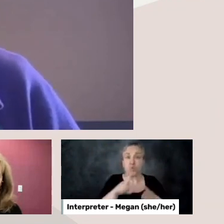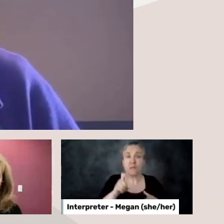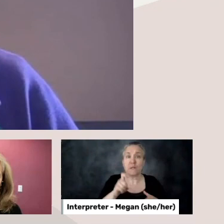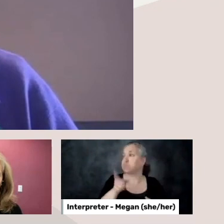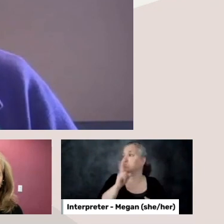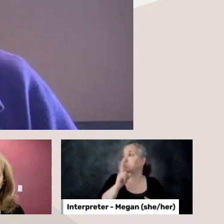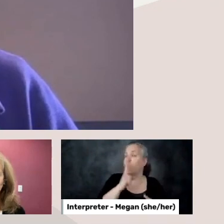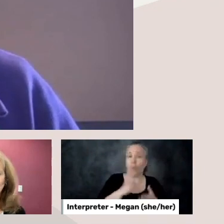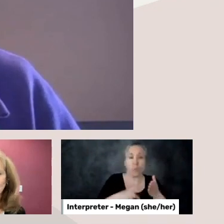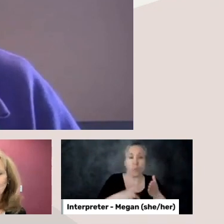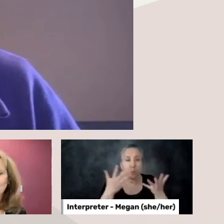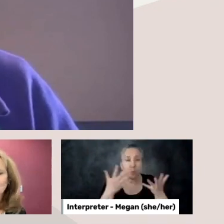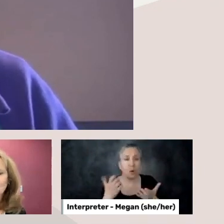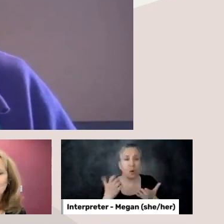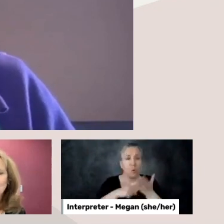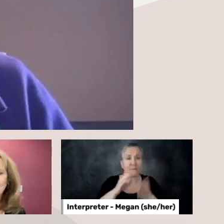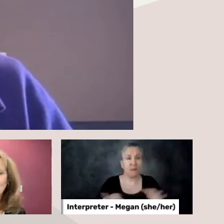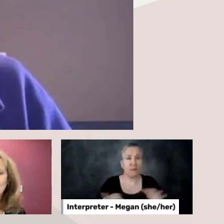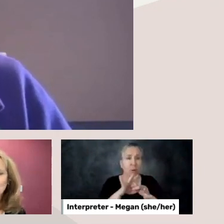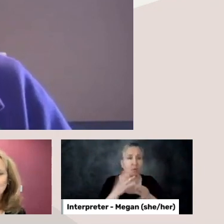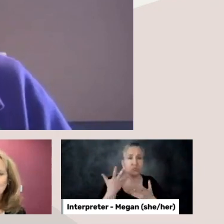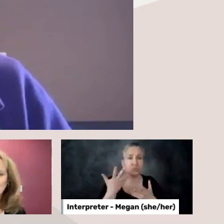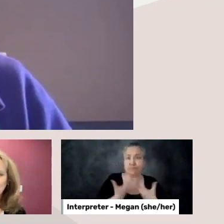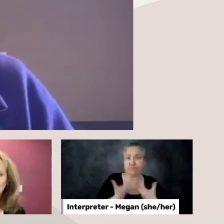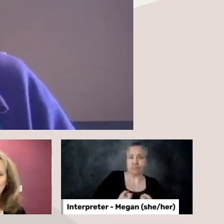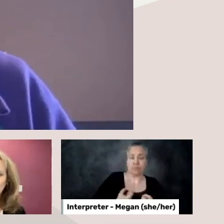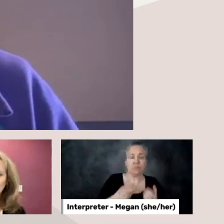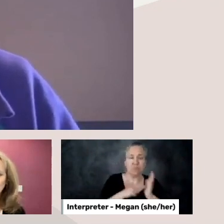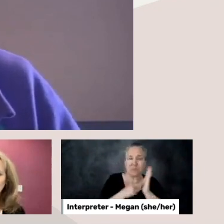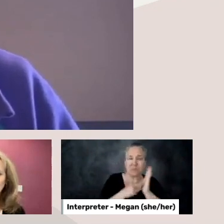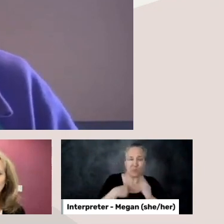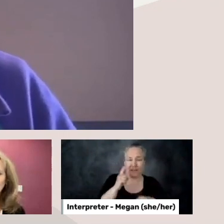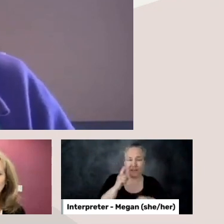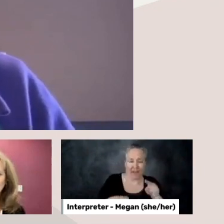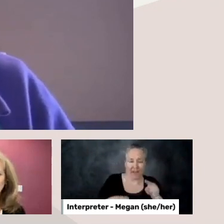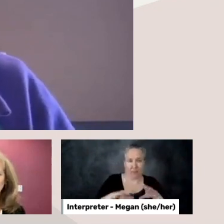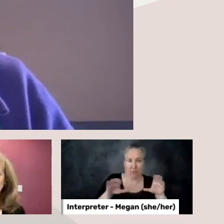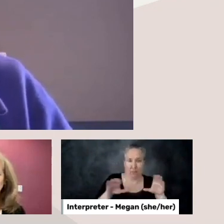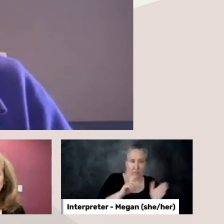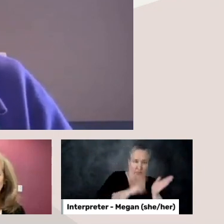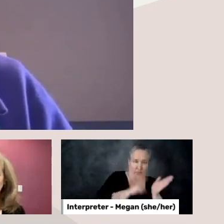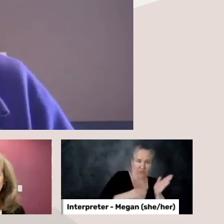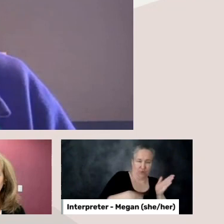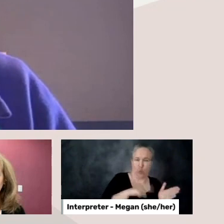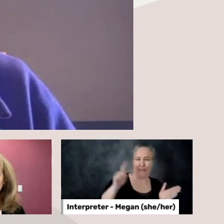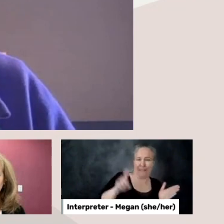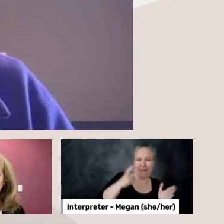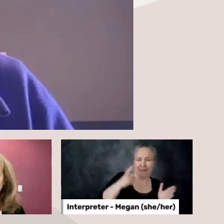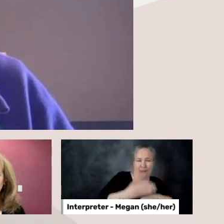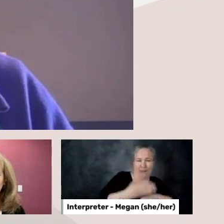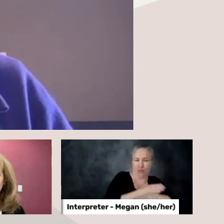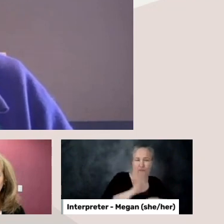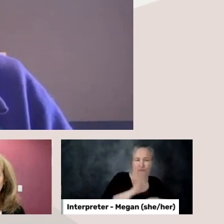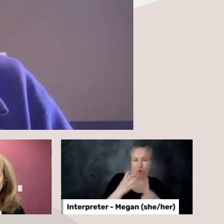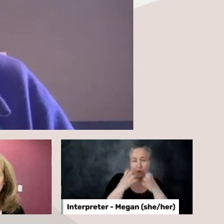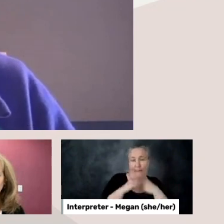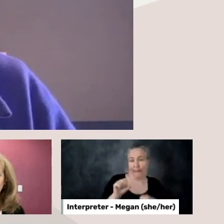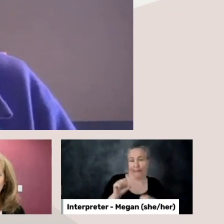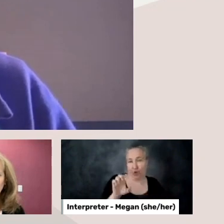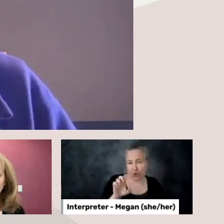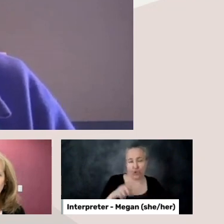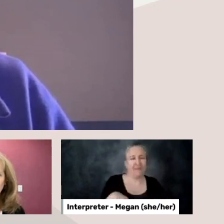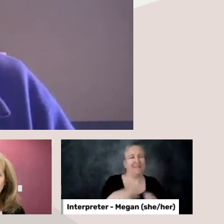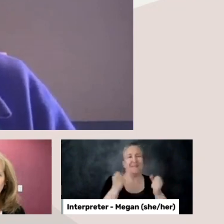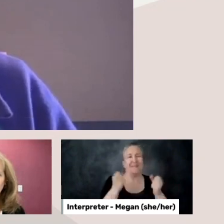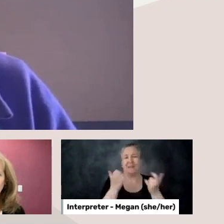what you want, what's important to you, then we can't perform the research that we need to perform to improve your care. So many things